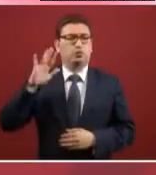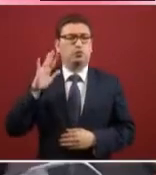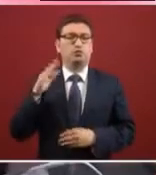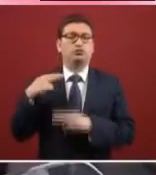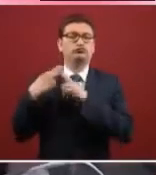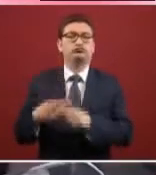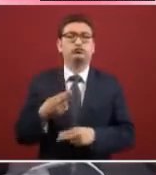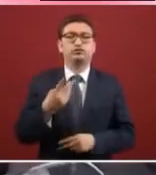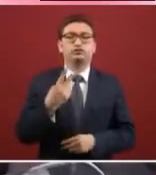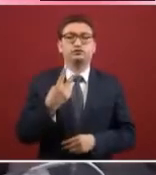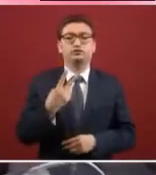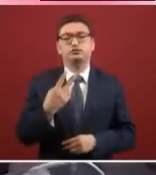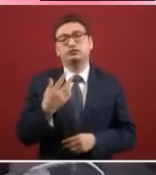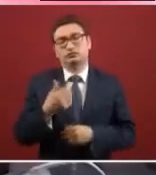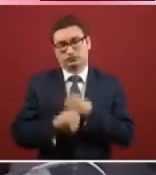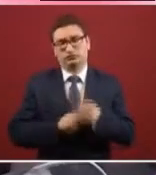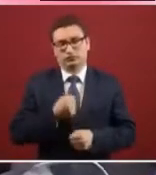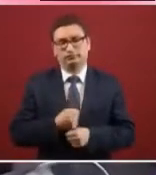1994.